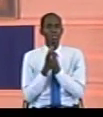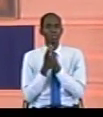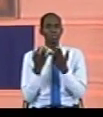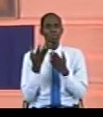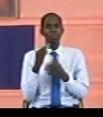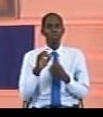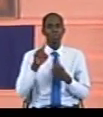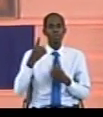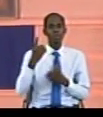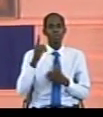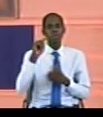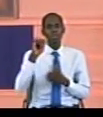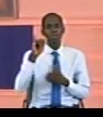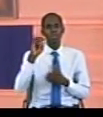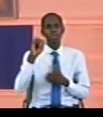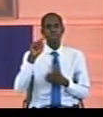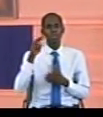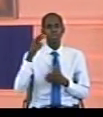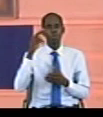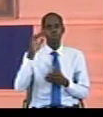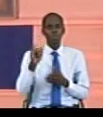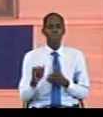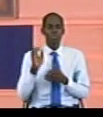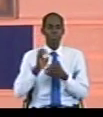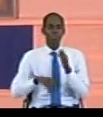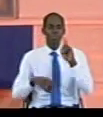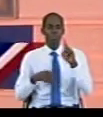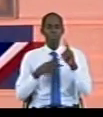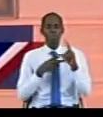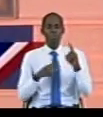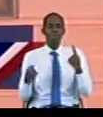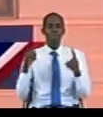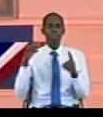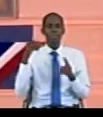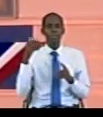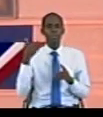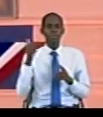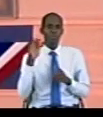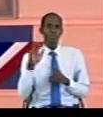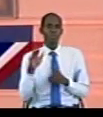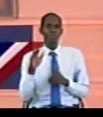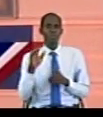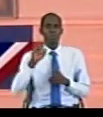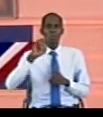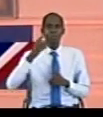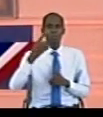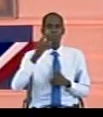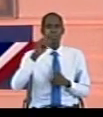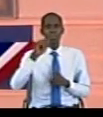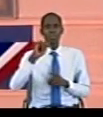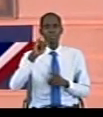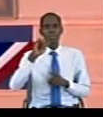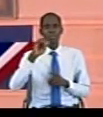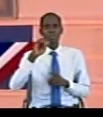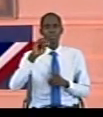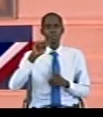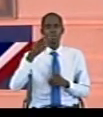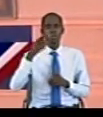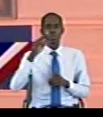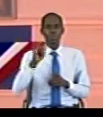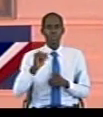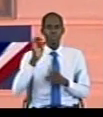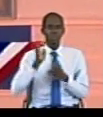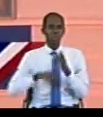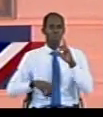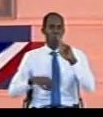Timothy chapter 1. We're reading from verse 15. The Father sent me into the world. What did he send him to do? Look at 1